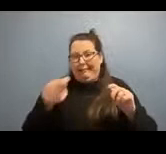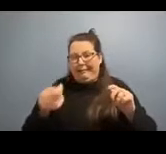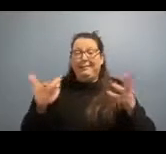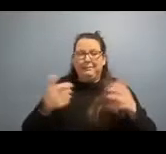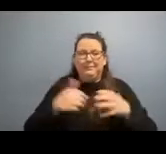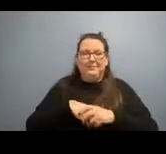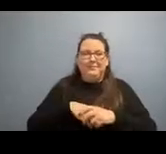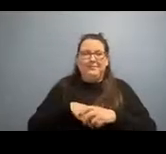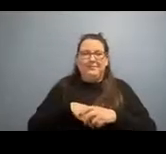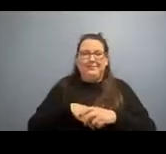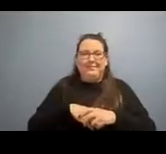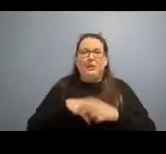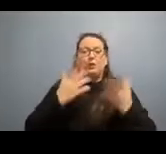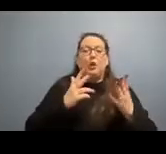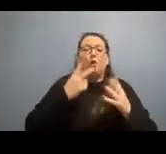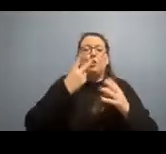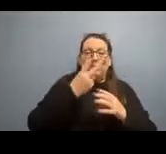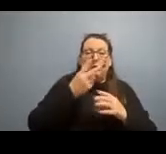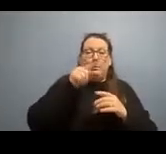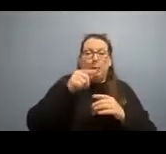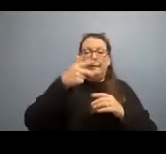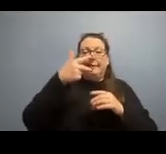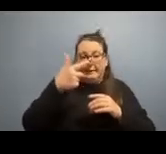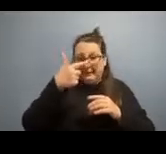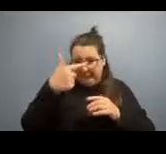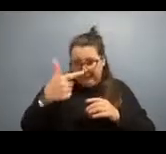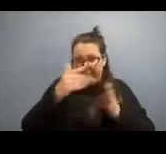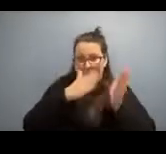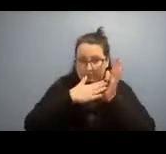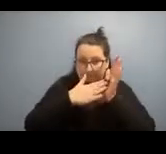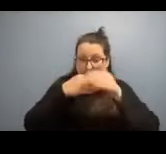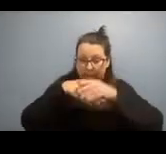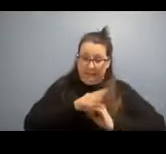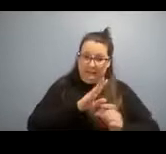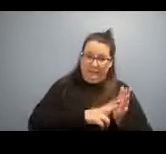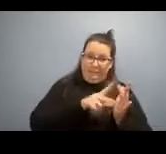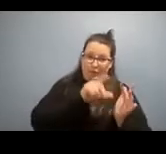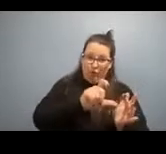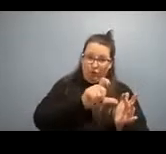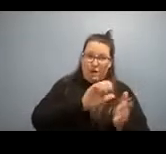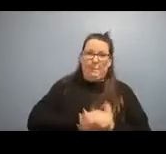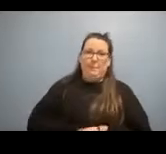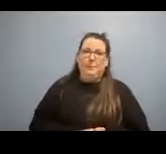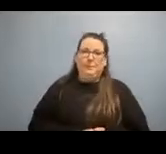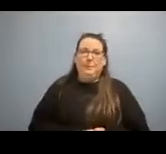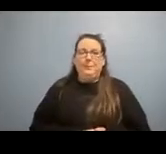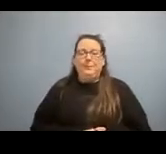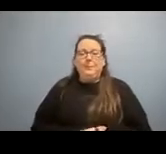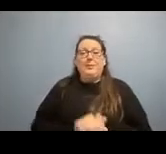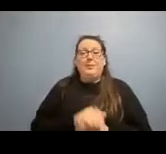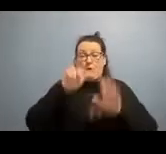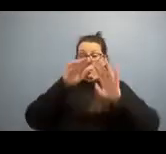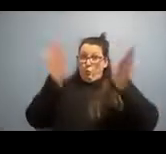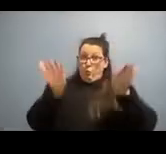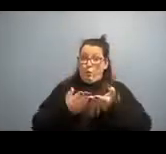So over 2.7 million doses have been administered in Victoria, and if you click again, it'll give you the world. So